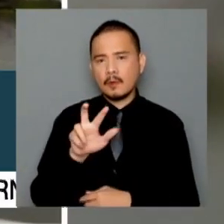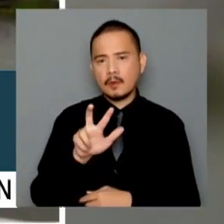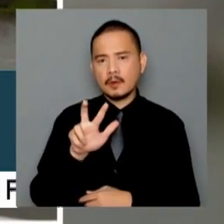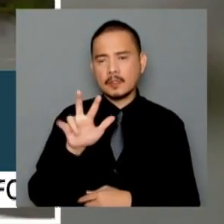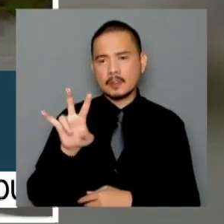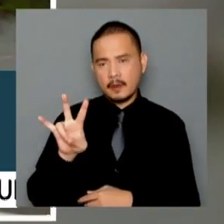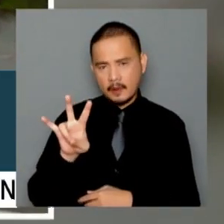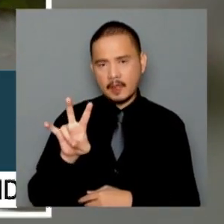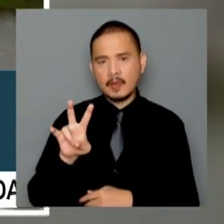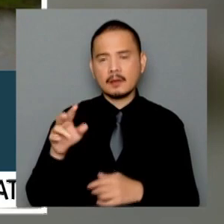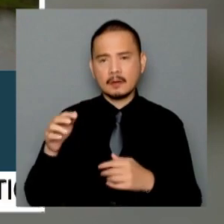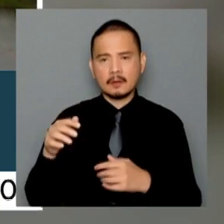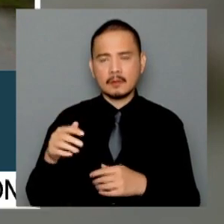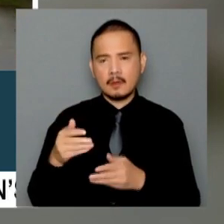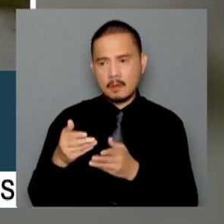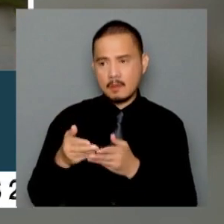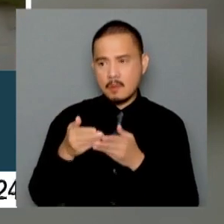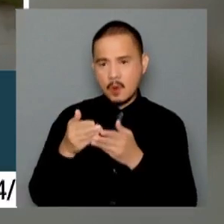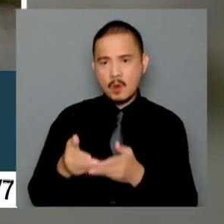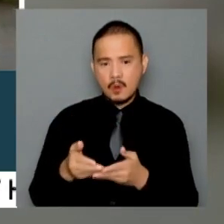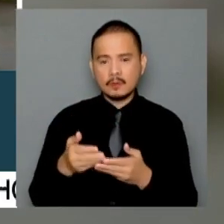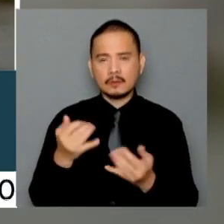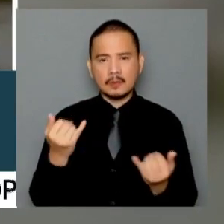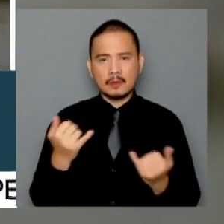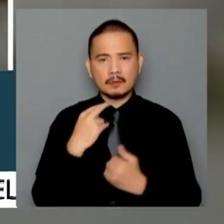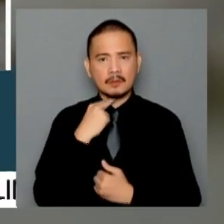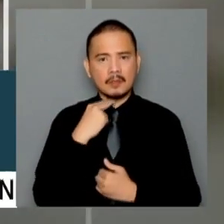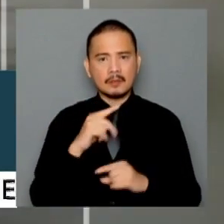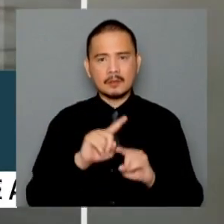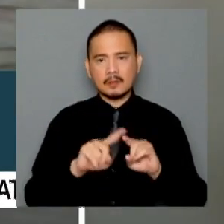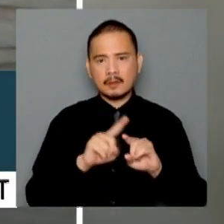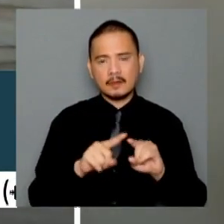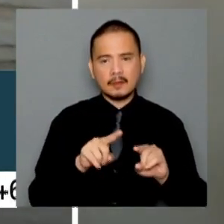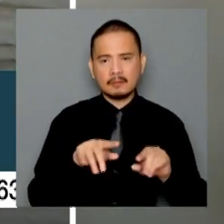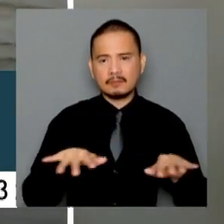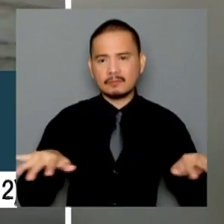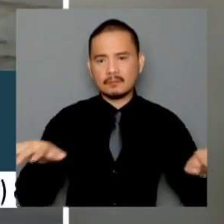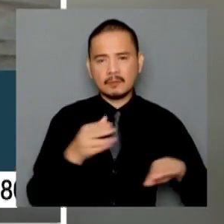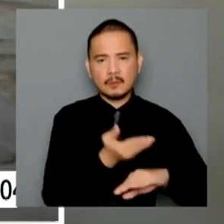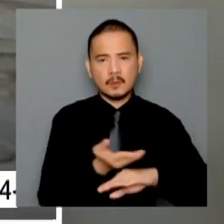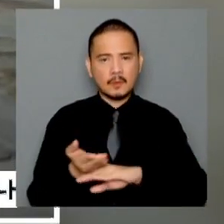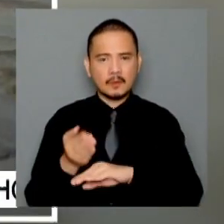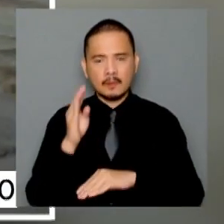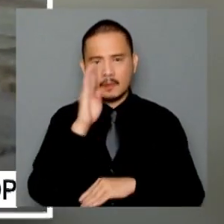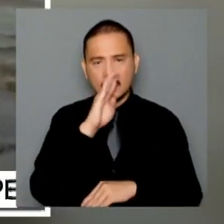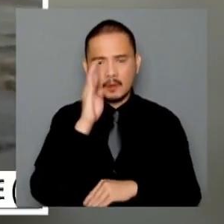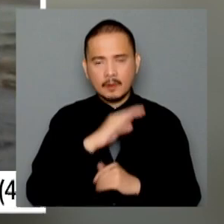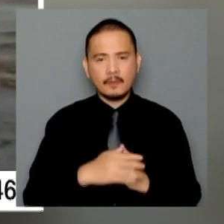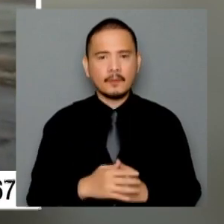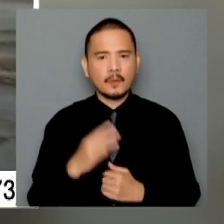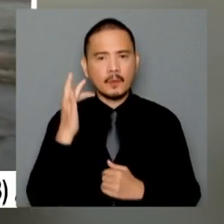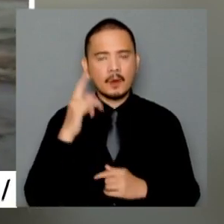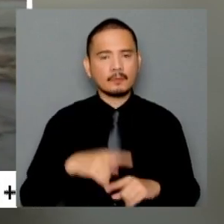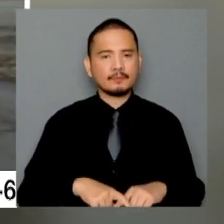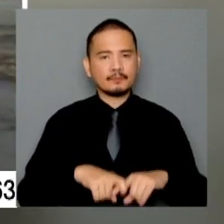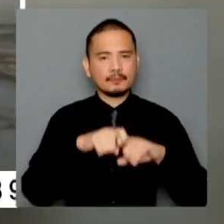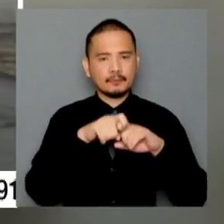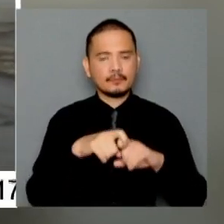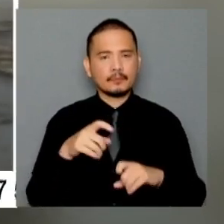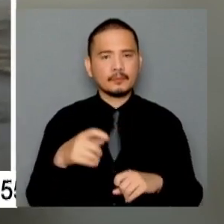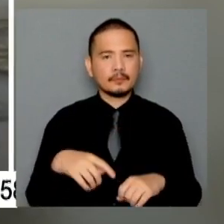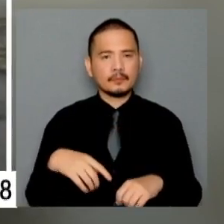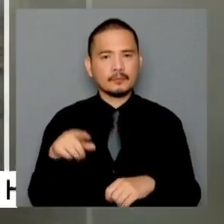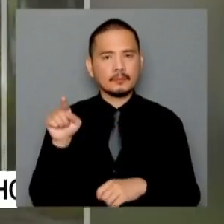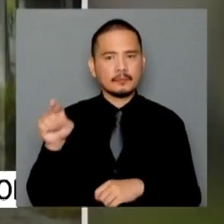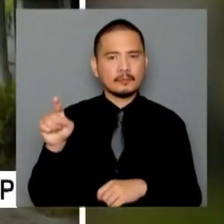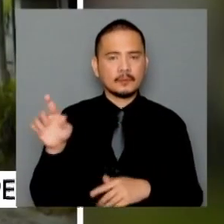cargoes are stranded in the different ports of the Bicol region after the suspension of all sea trips due to tropical storm